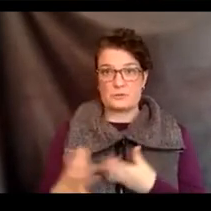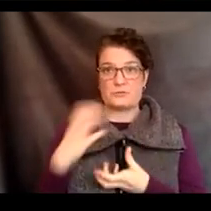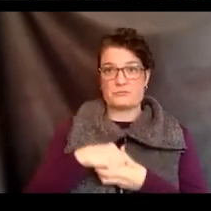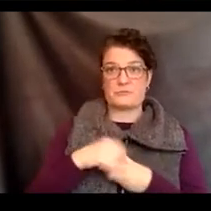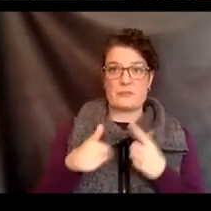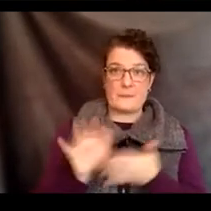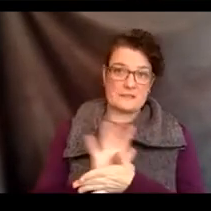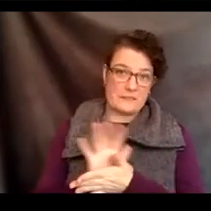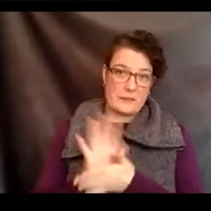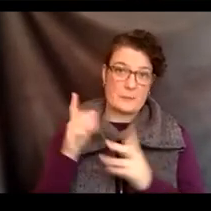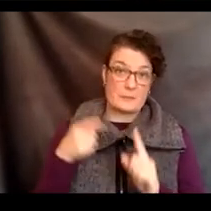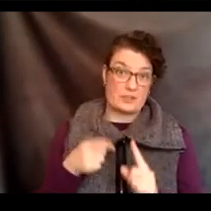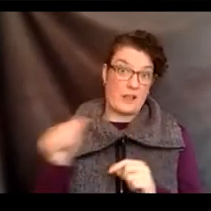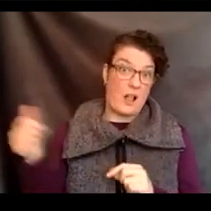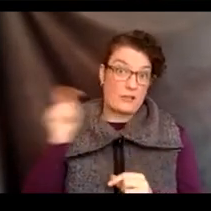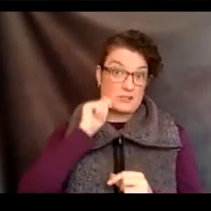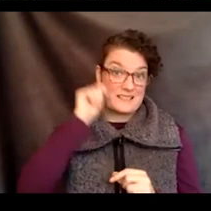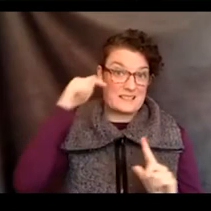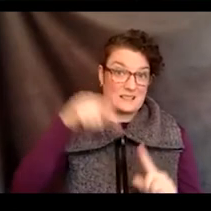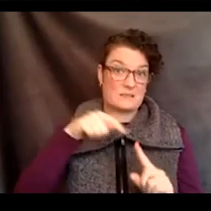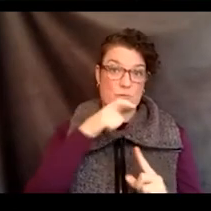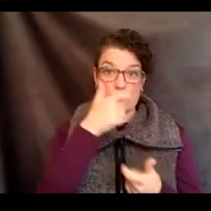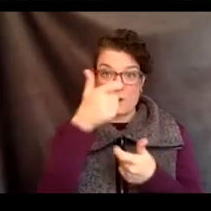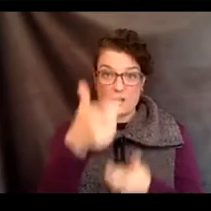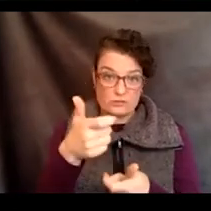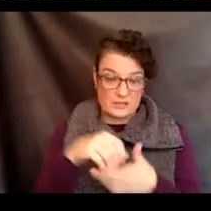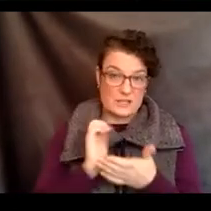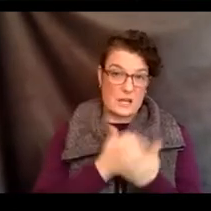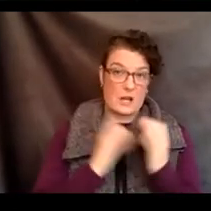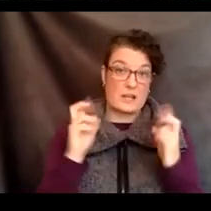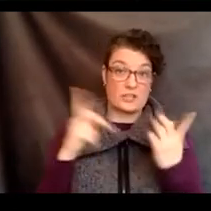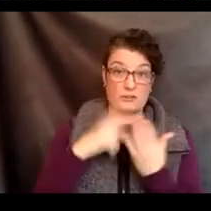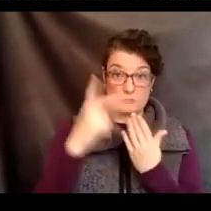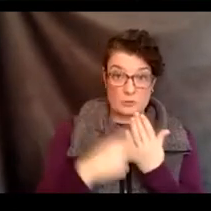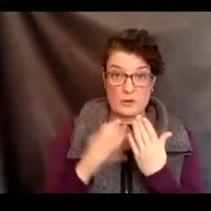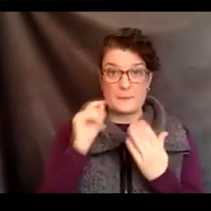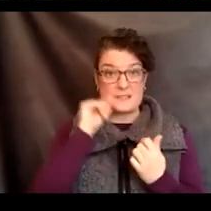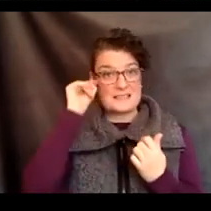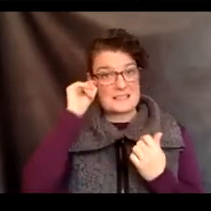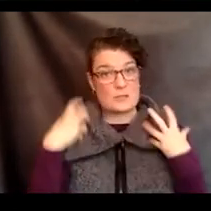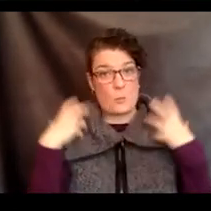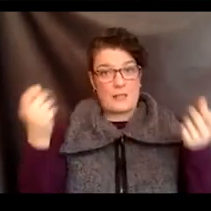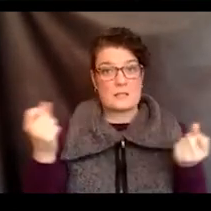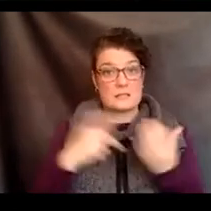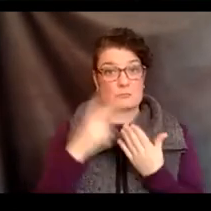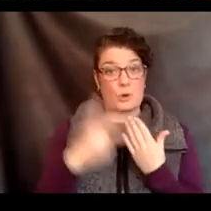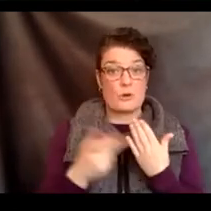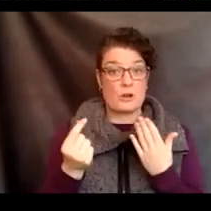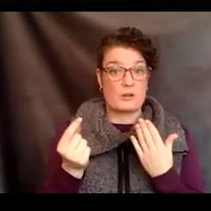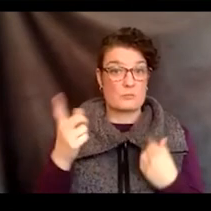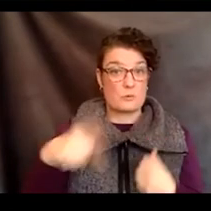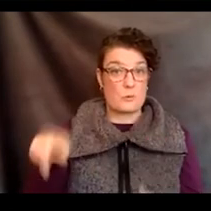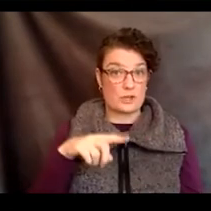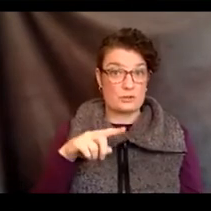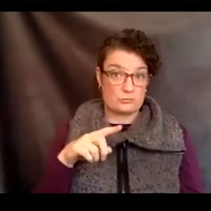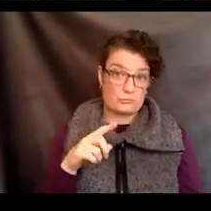particularly I think other teens who are watching this in our education program and our teen wellness program, you know, what you would